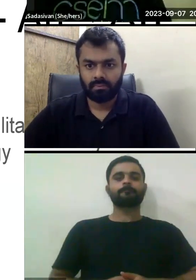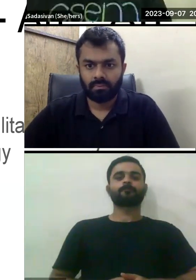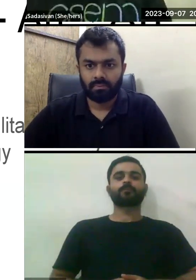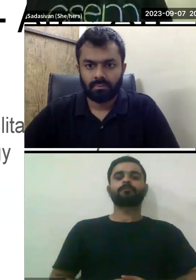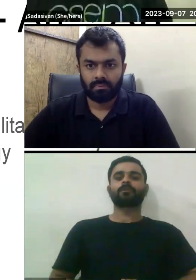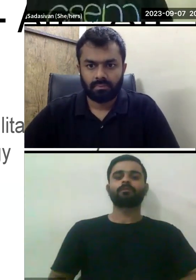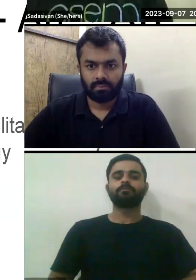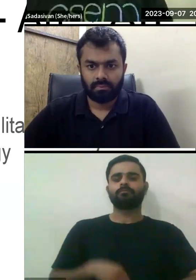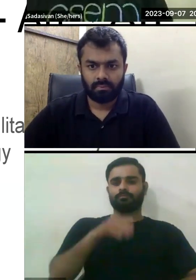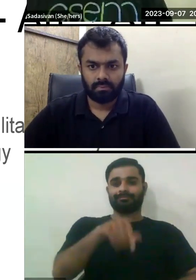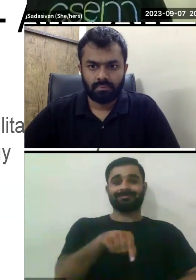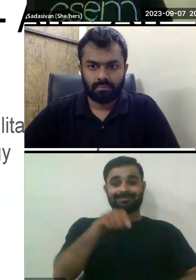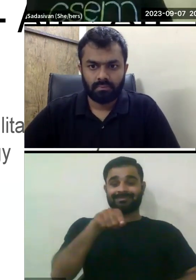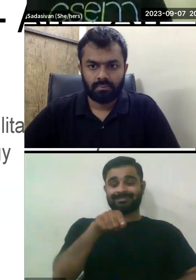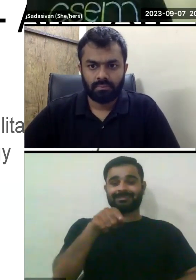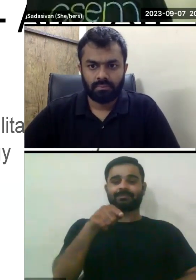Here we are